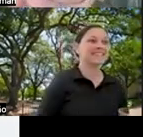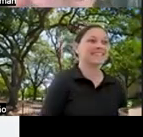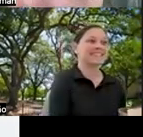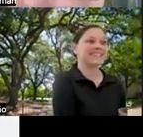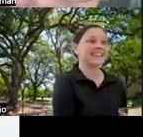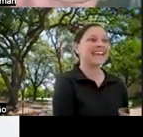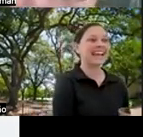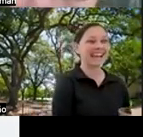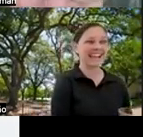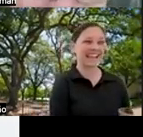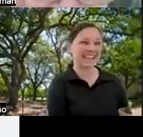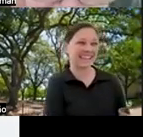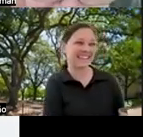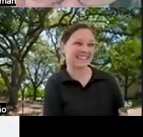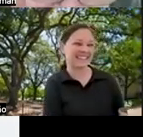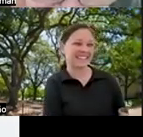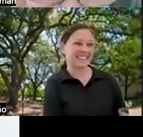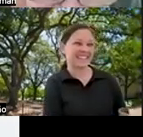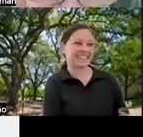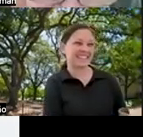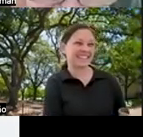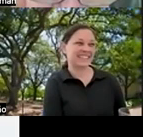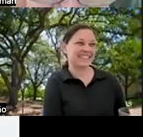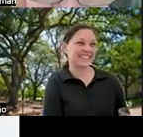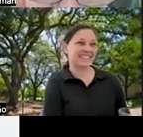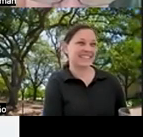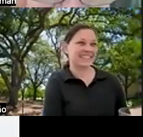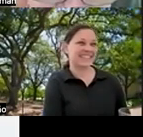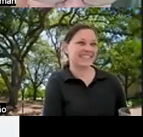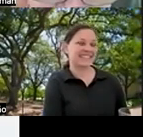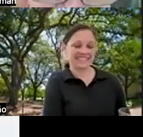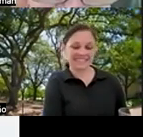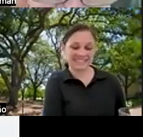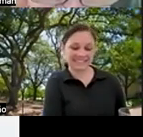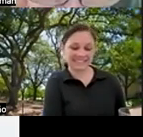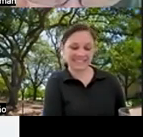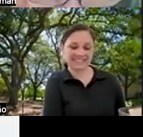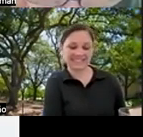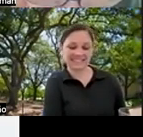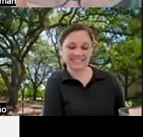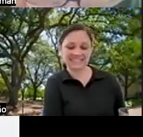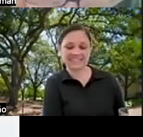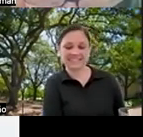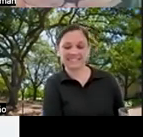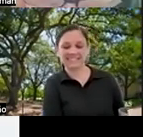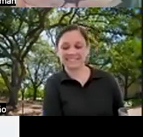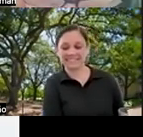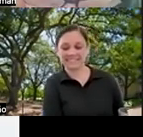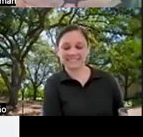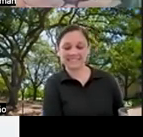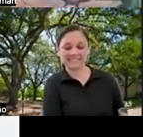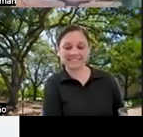my eye. Yes, Alperma. I just want, in connection with what Megan just said, I think it